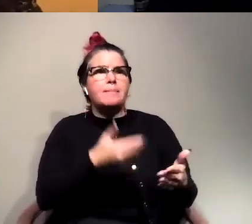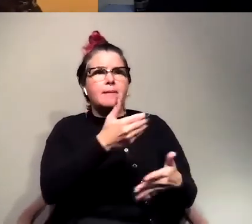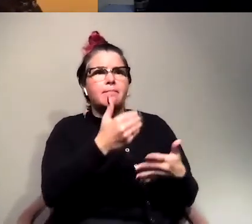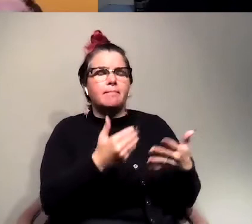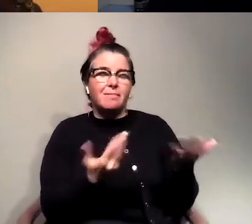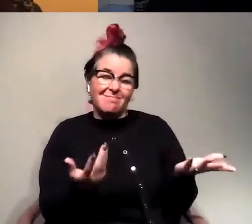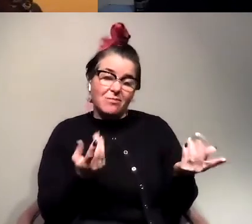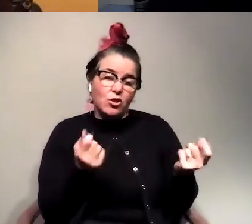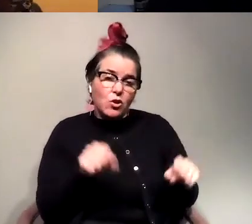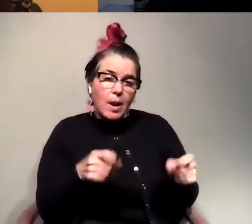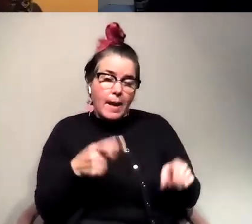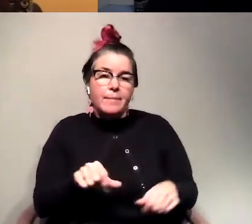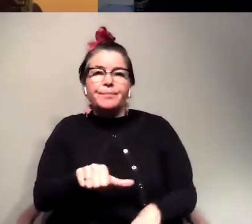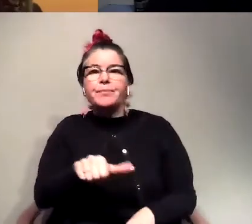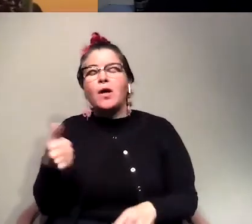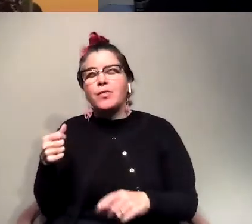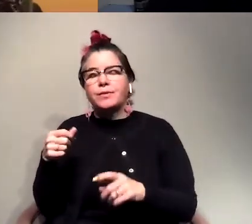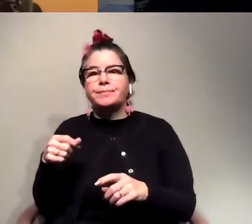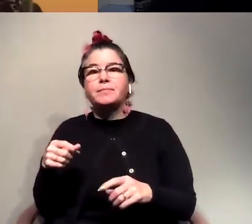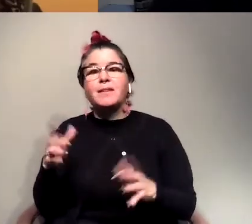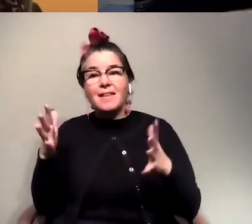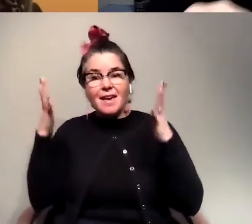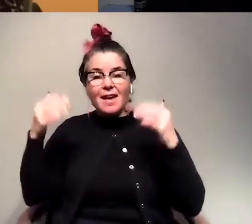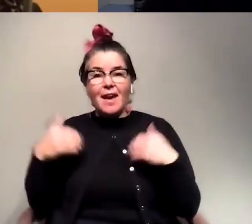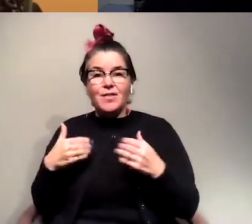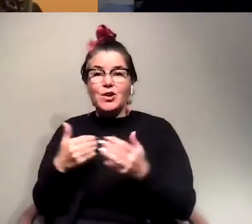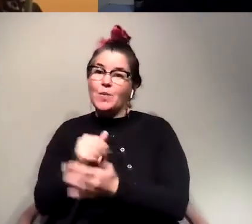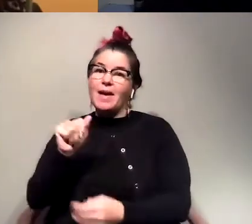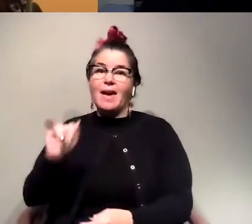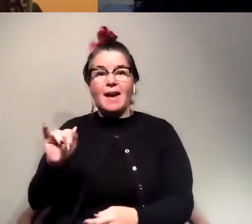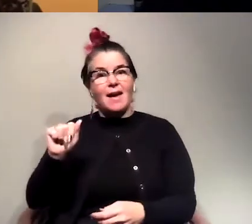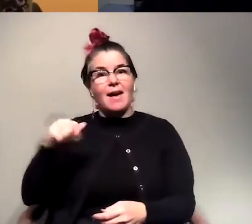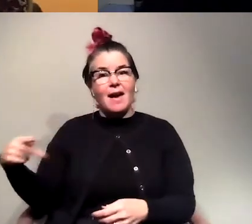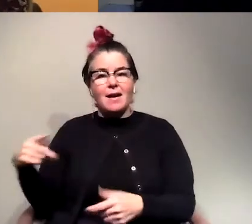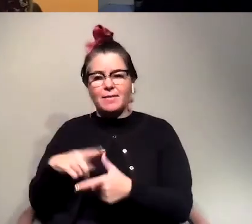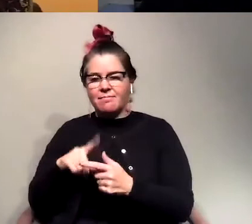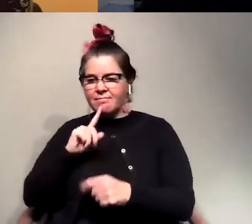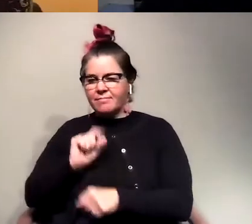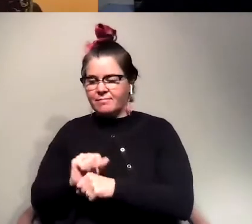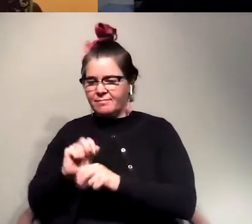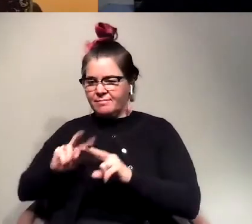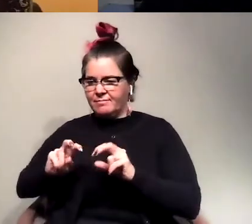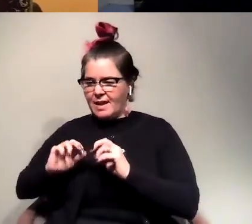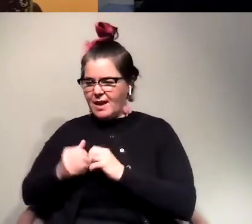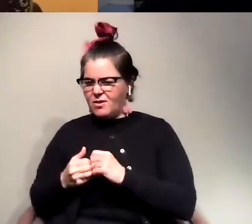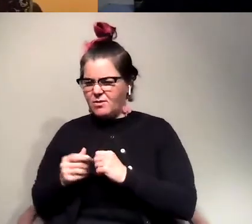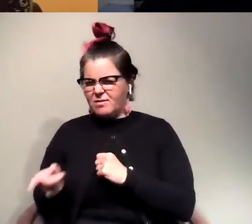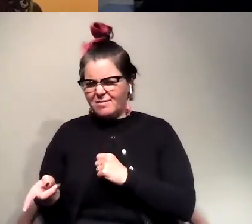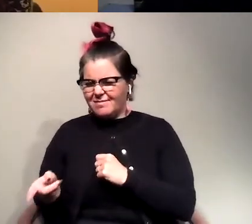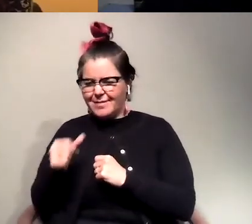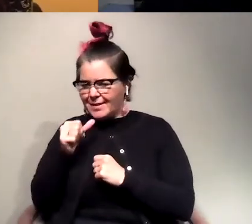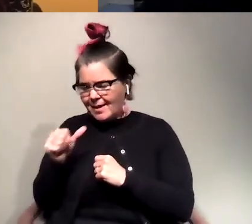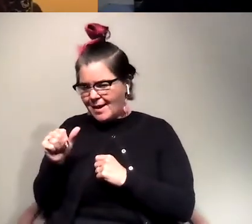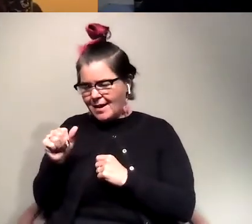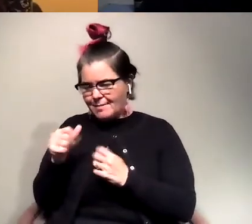happens. Or in other cases, they say, yay, we've got this new AI app. And then when you actually look at how it does it, you're like, oh, that's not